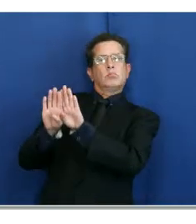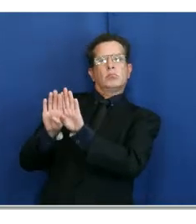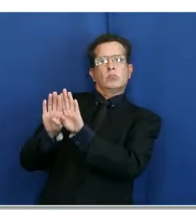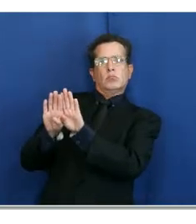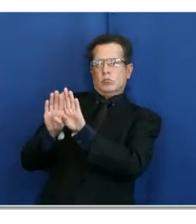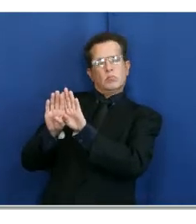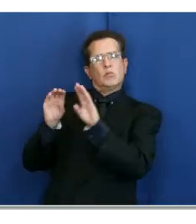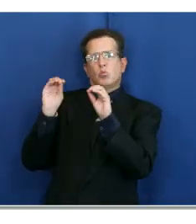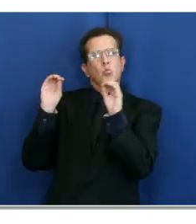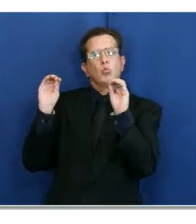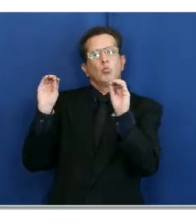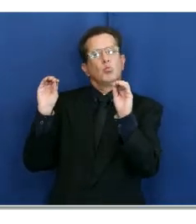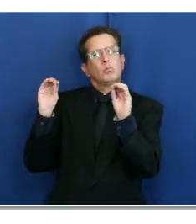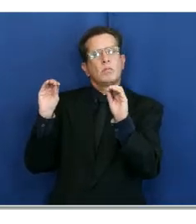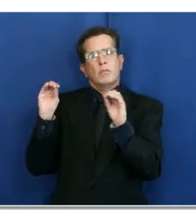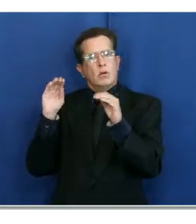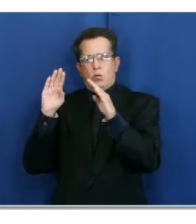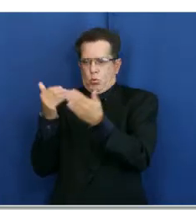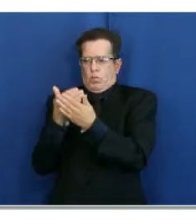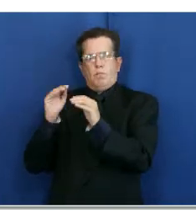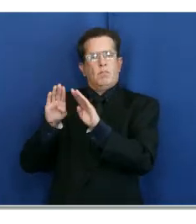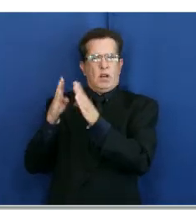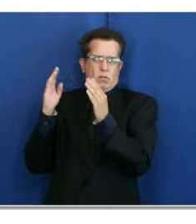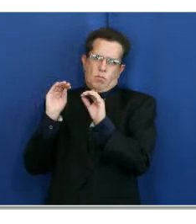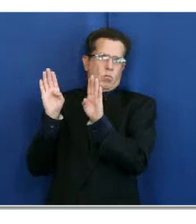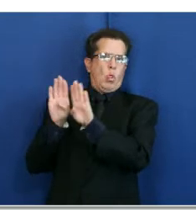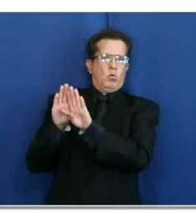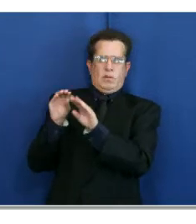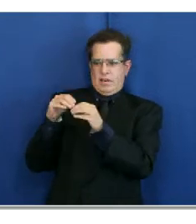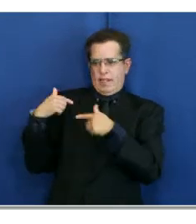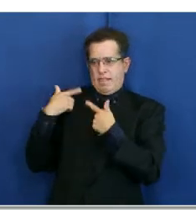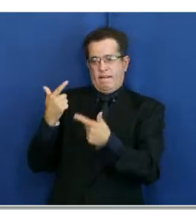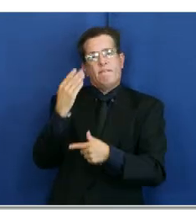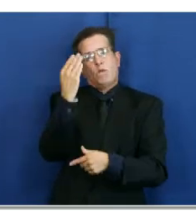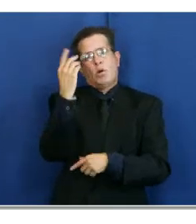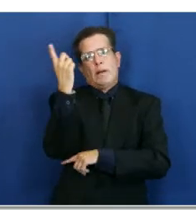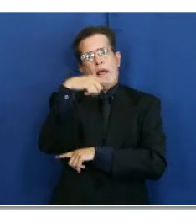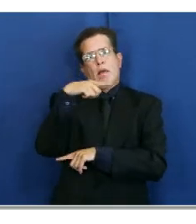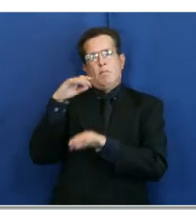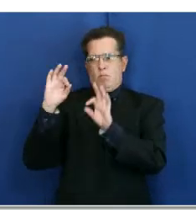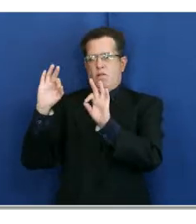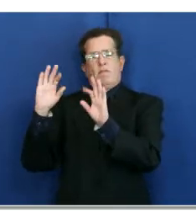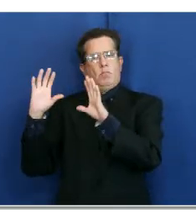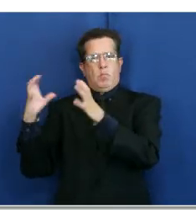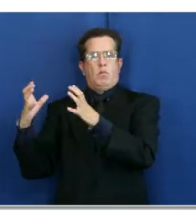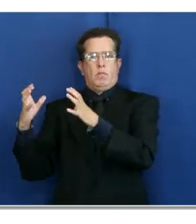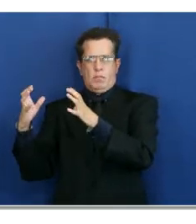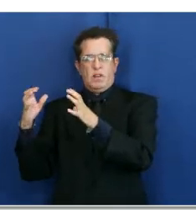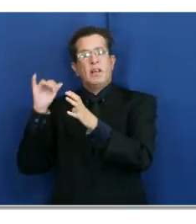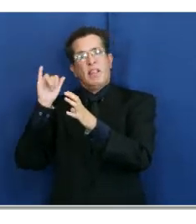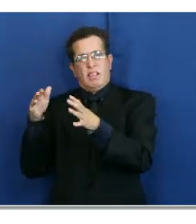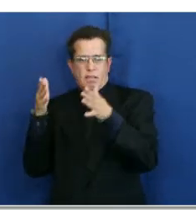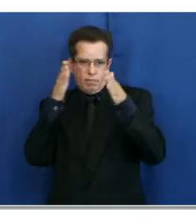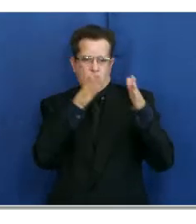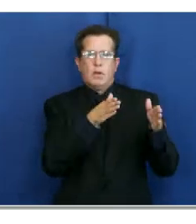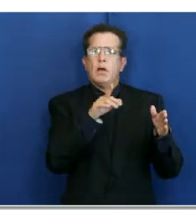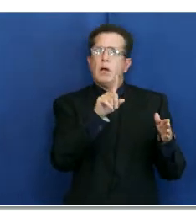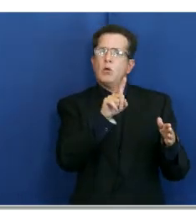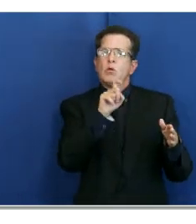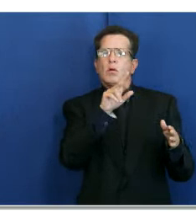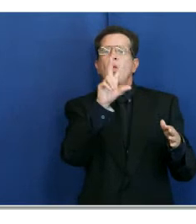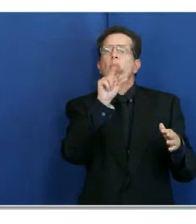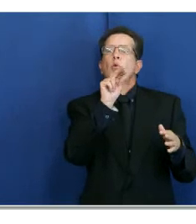meaning there have been no cases in the past 14 days or longer. This leaves 120